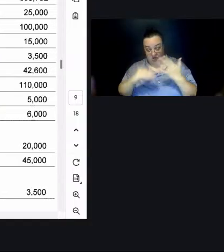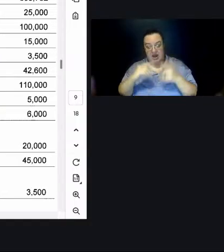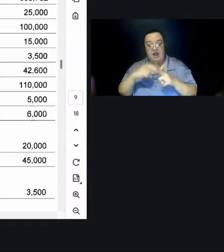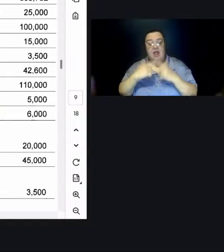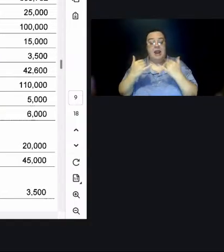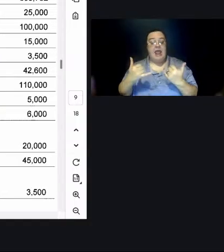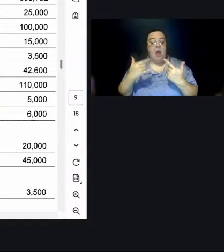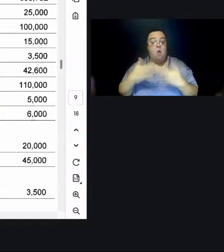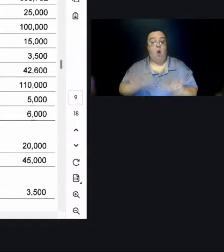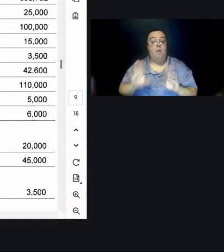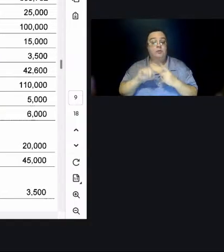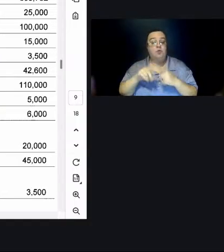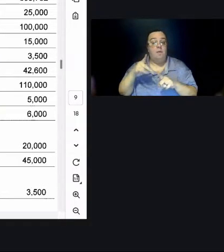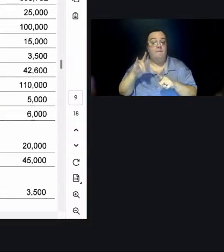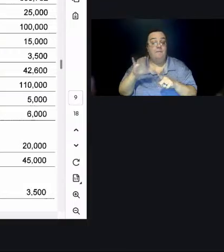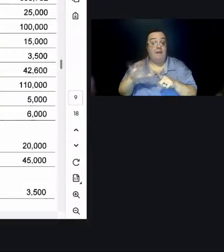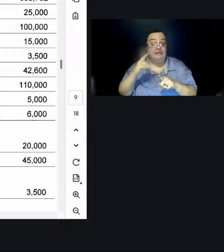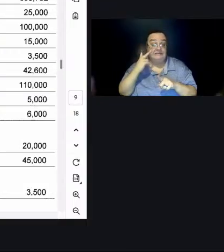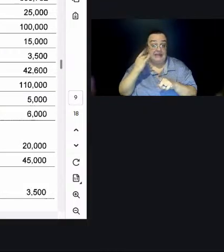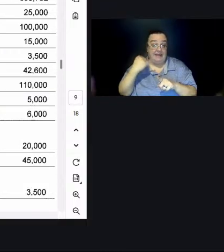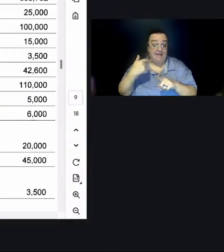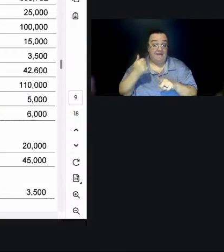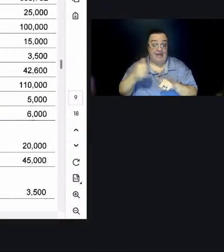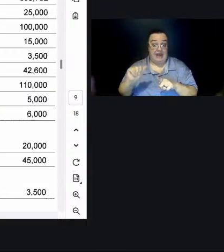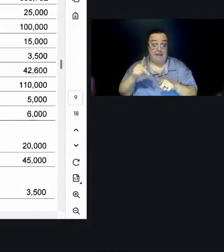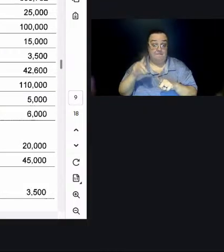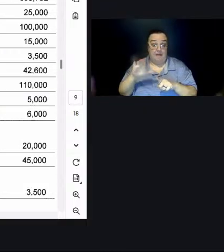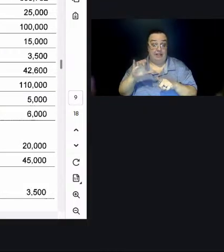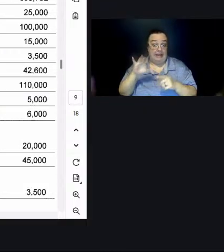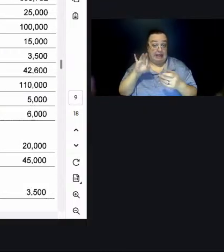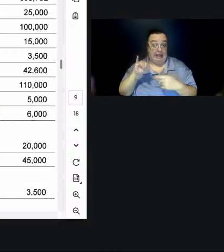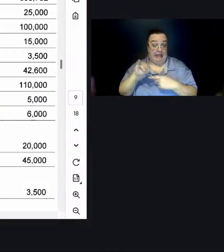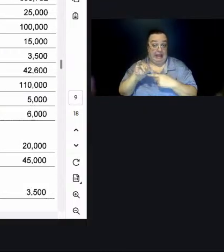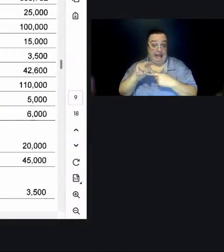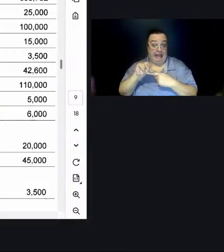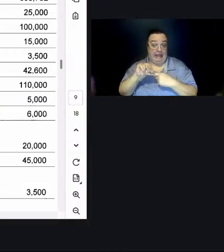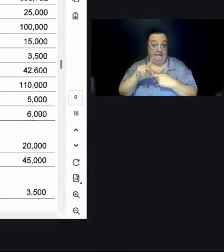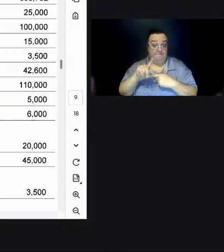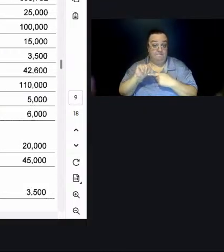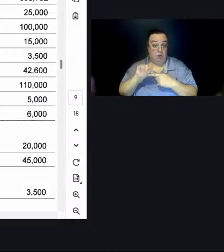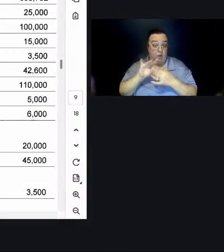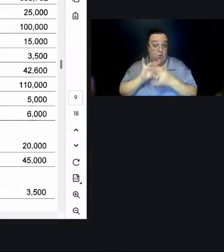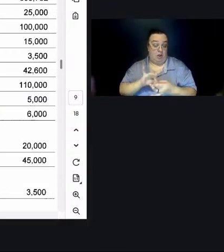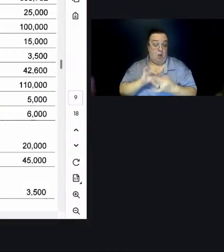the public and ask if there's any public input on the